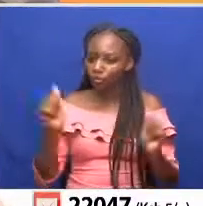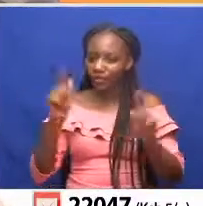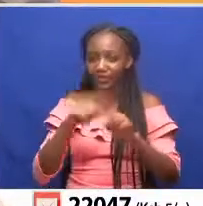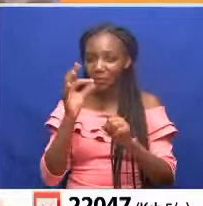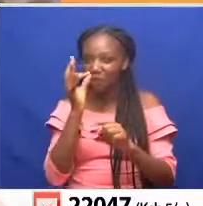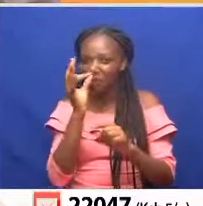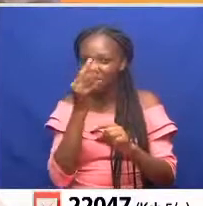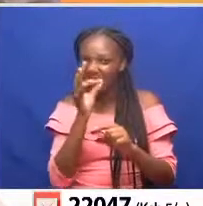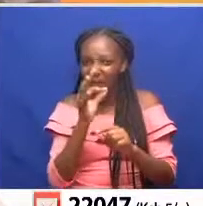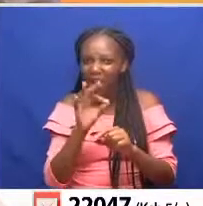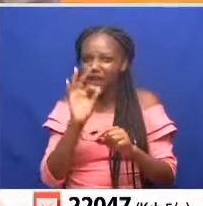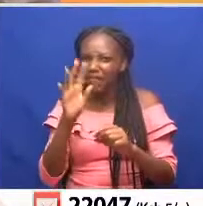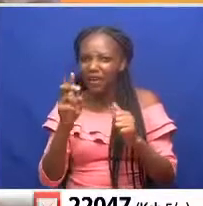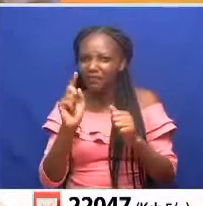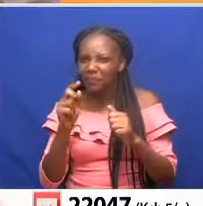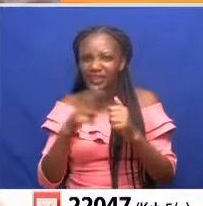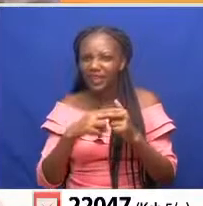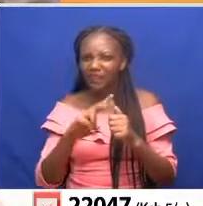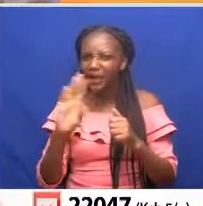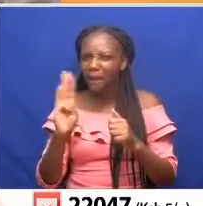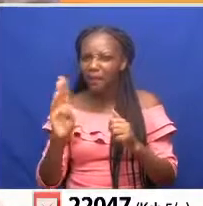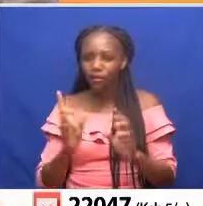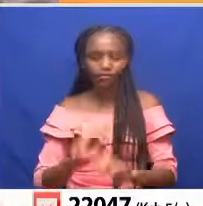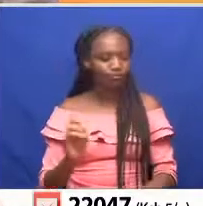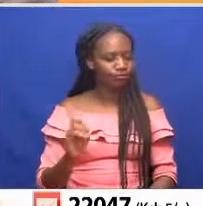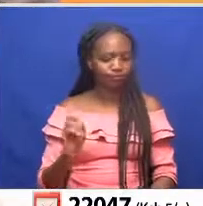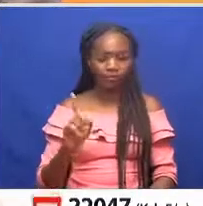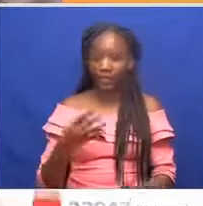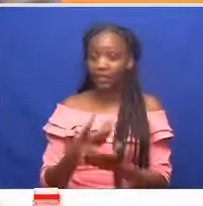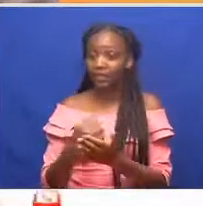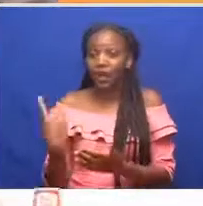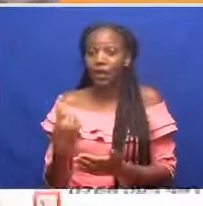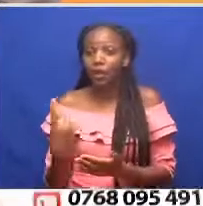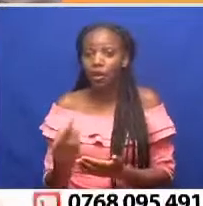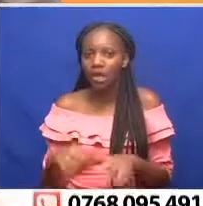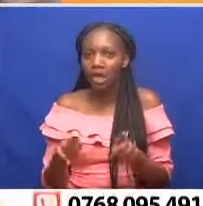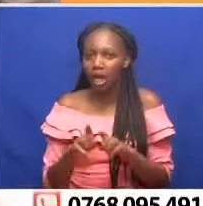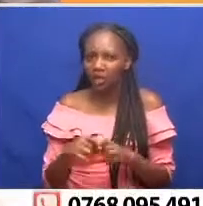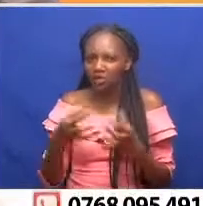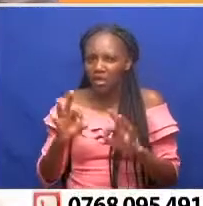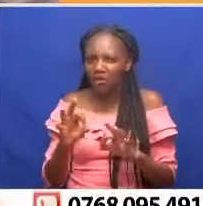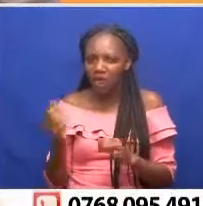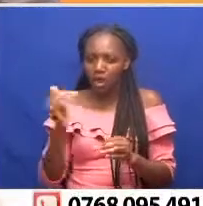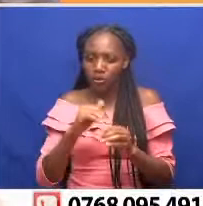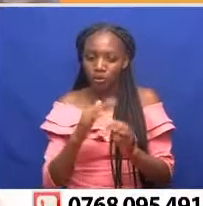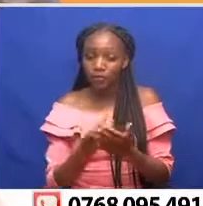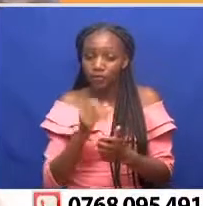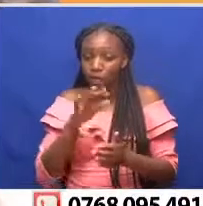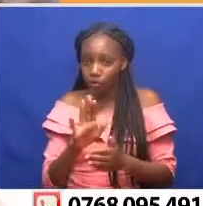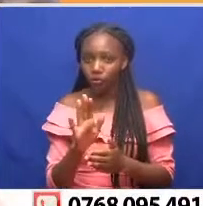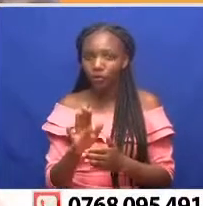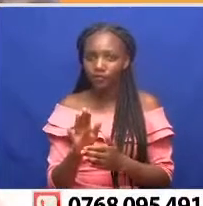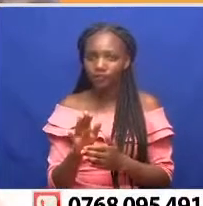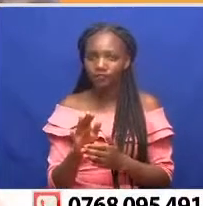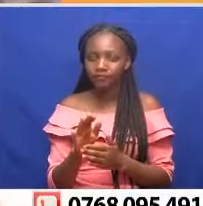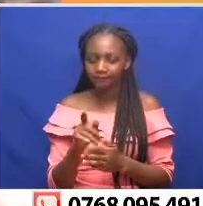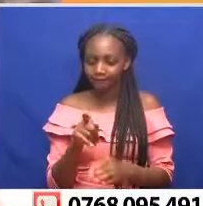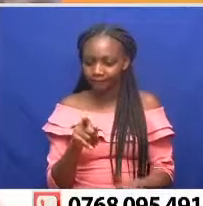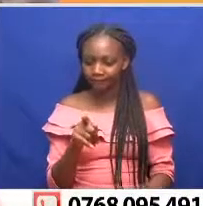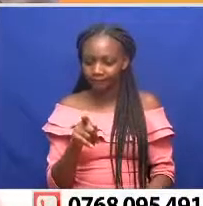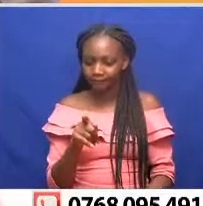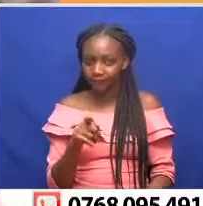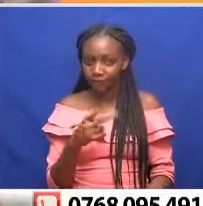is nothing like 5.7 billion this is movement of money in a sense that if you put your money in a fixed deposit MH